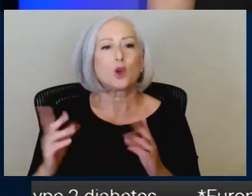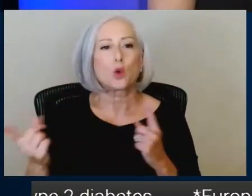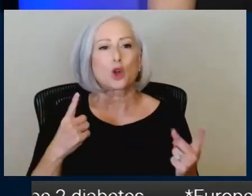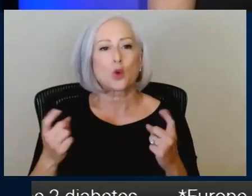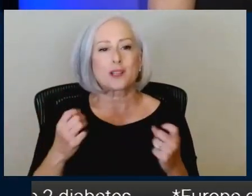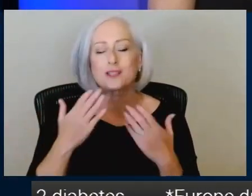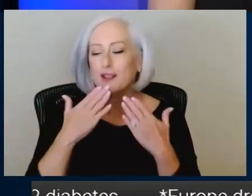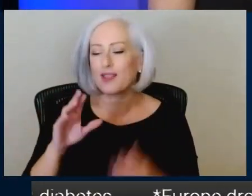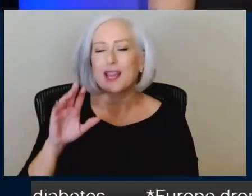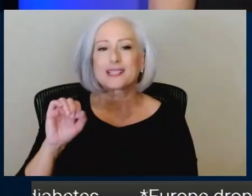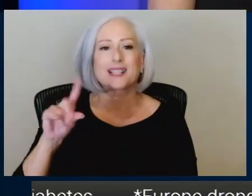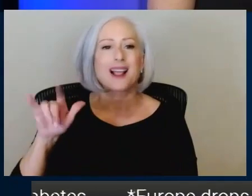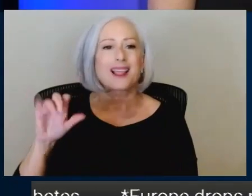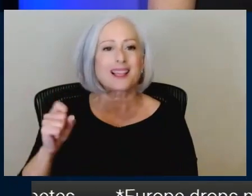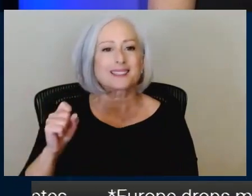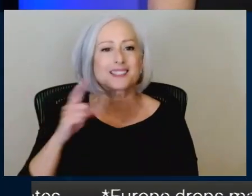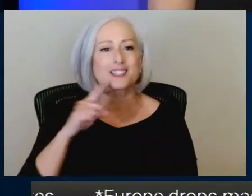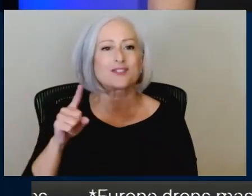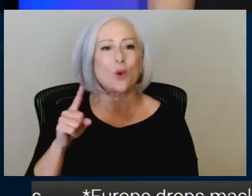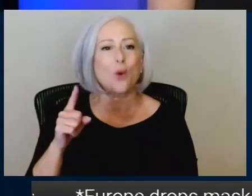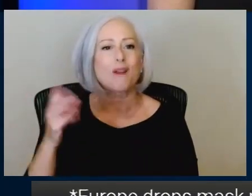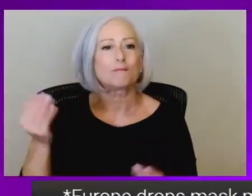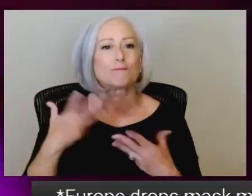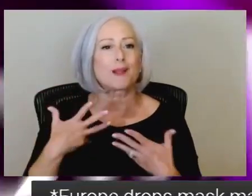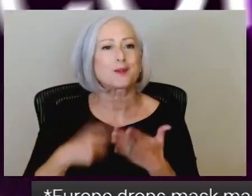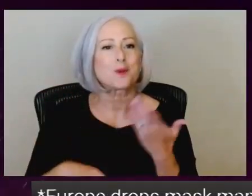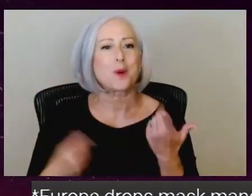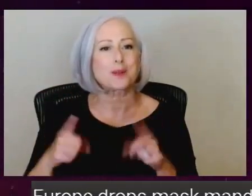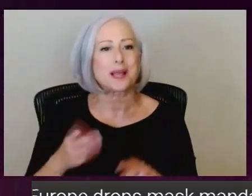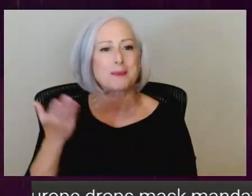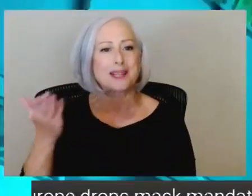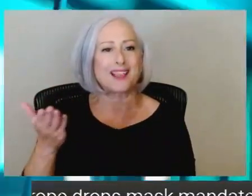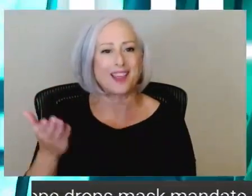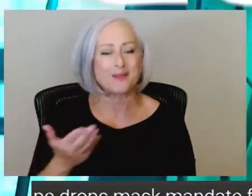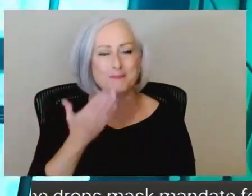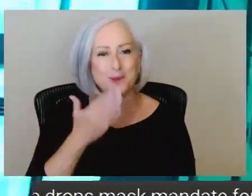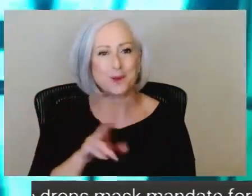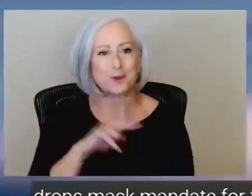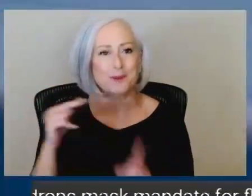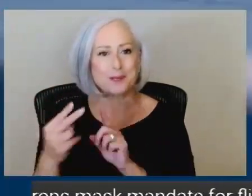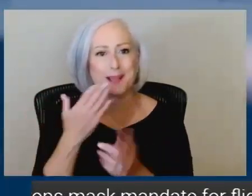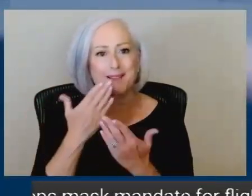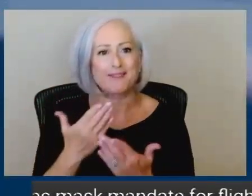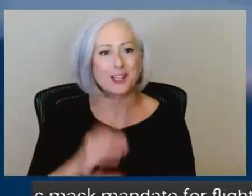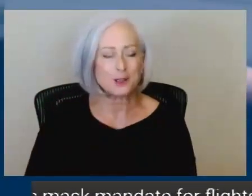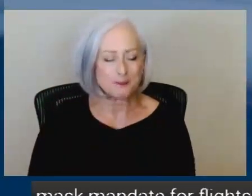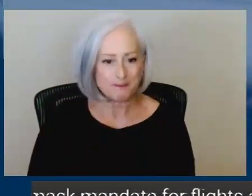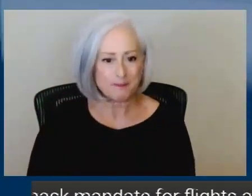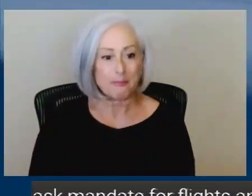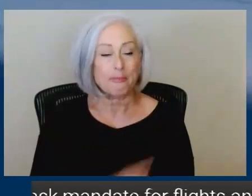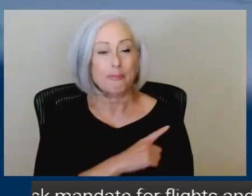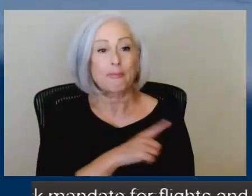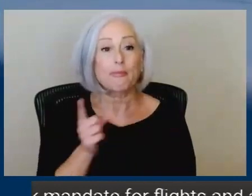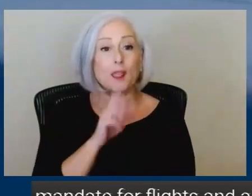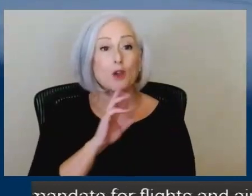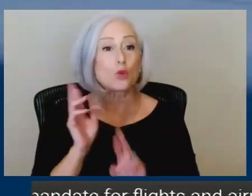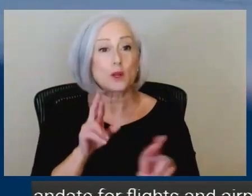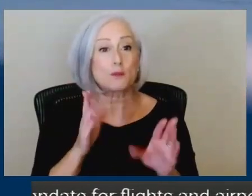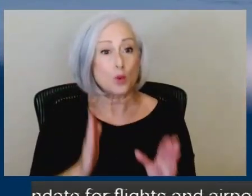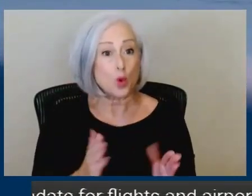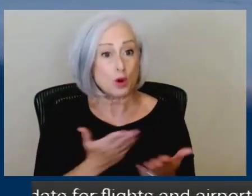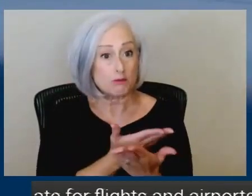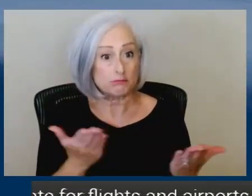play-by-play this morning. We appreciate it. It really gave us a great vantage point. Yeah. All right. Any reporters on the line? Are we good on reporters?